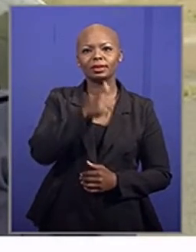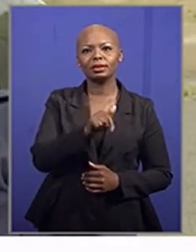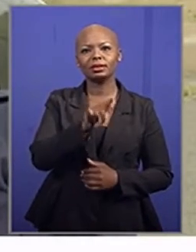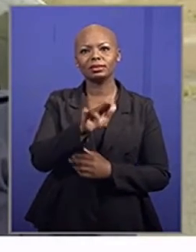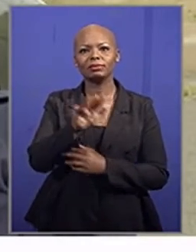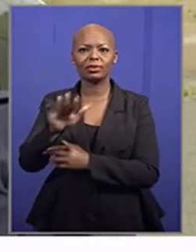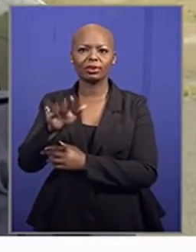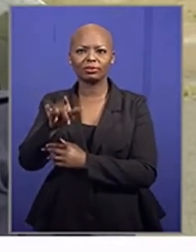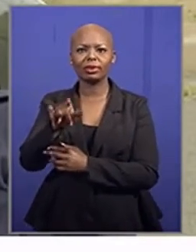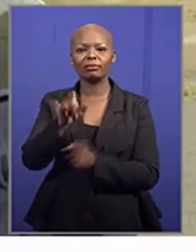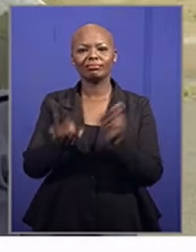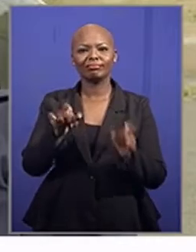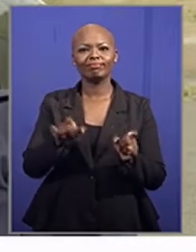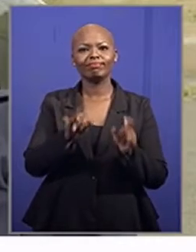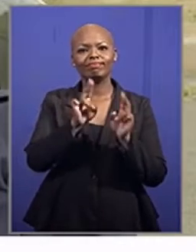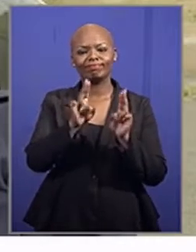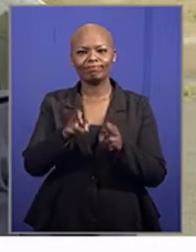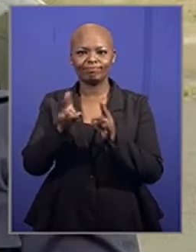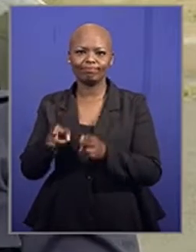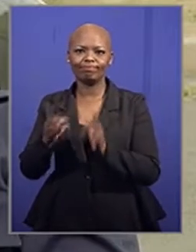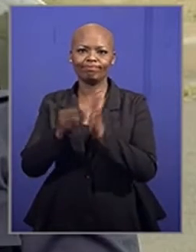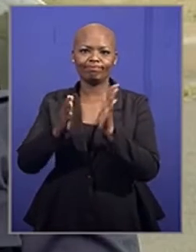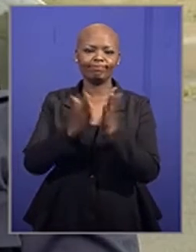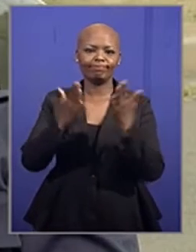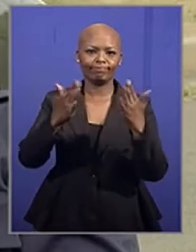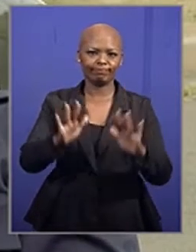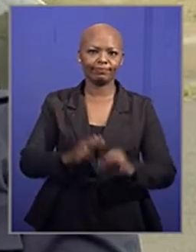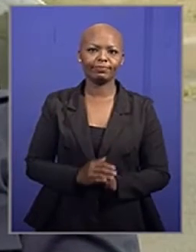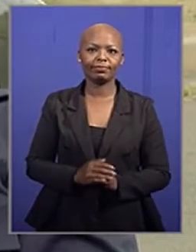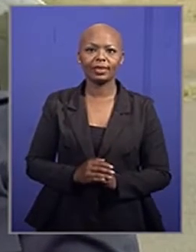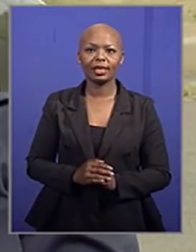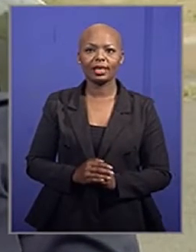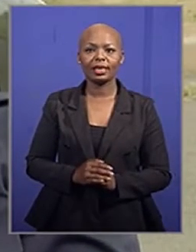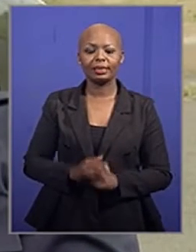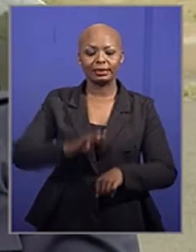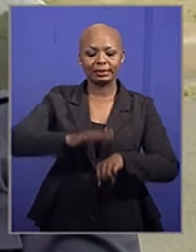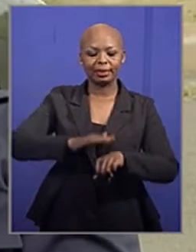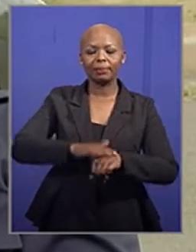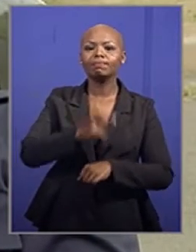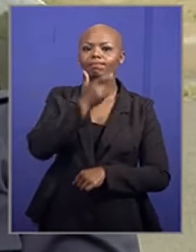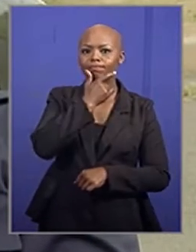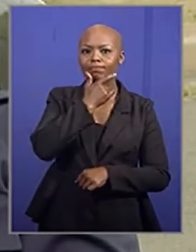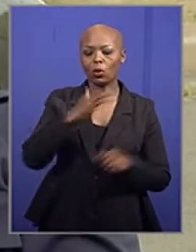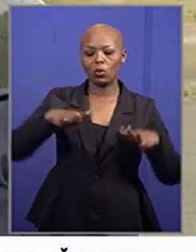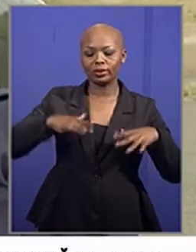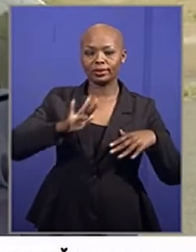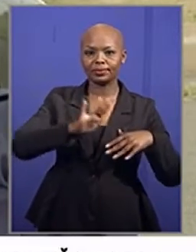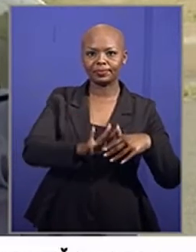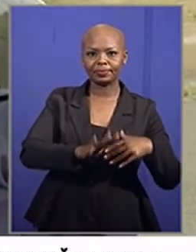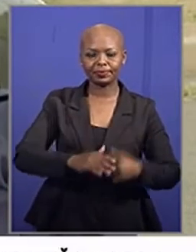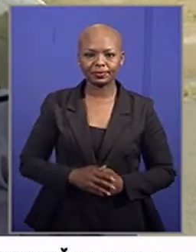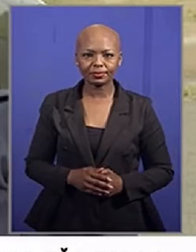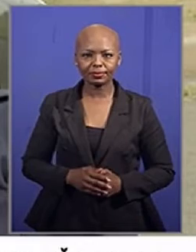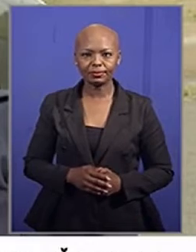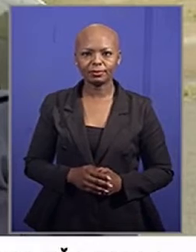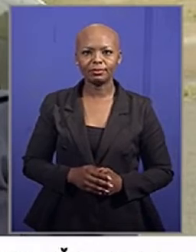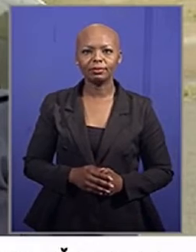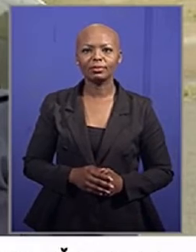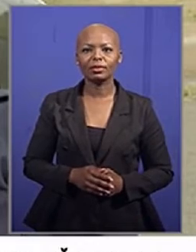1,685 fatalities were recorded over this festive season period, which is